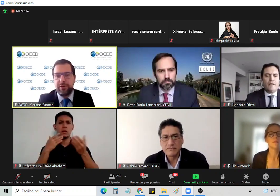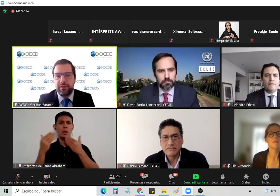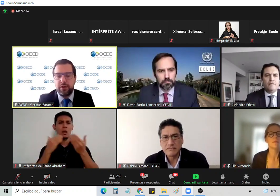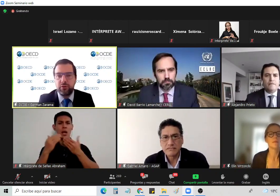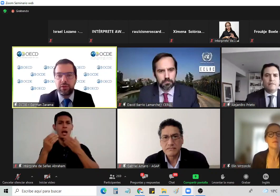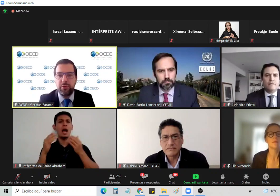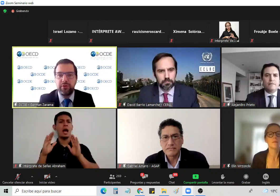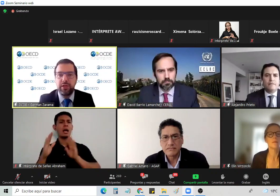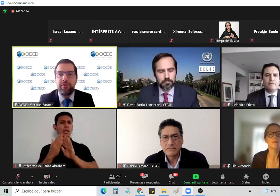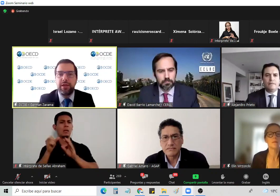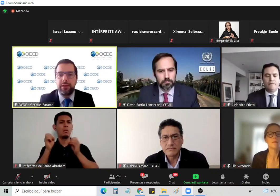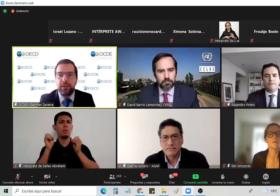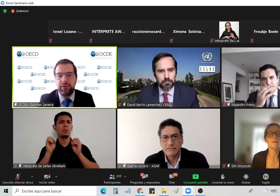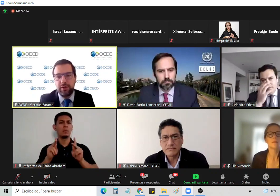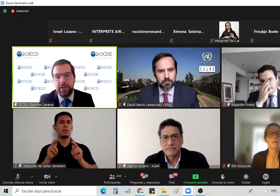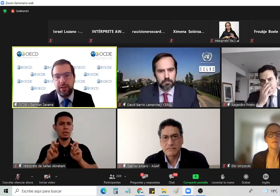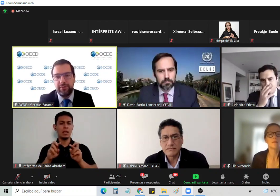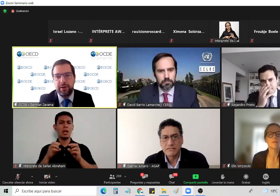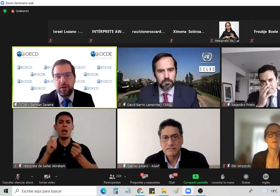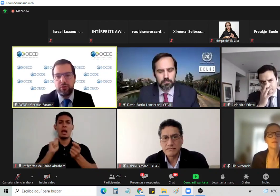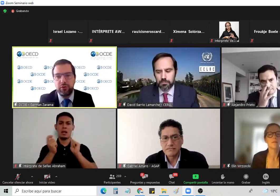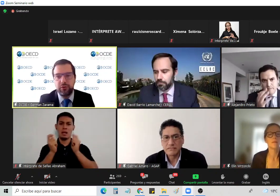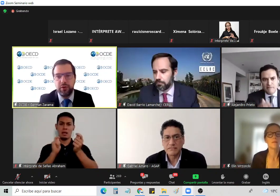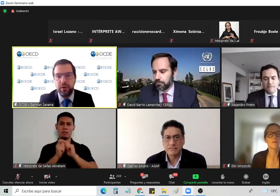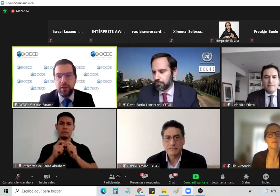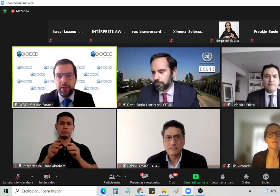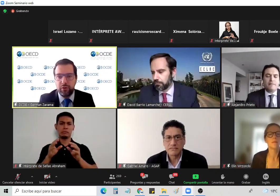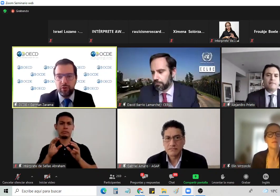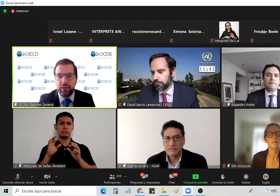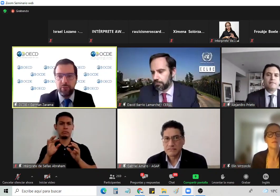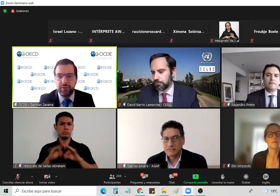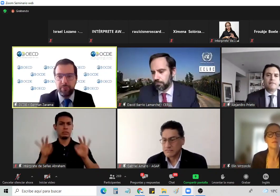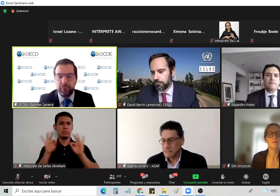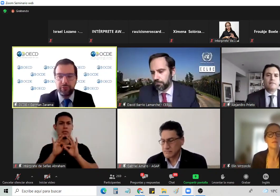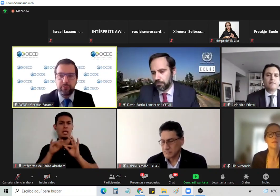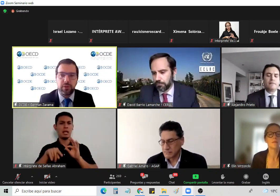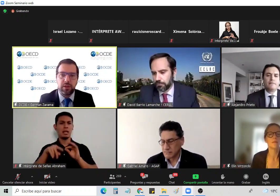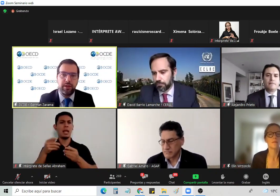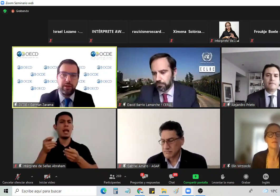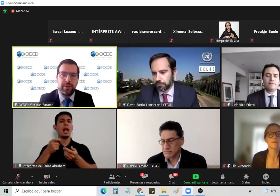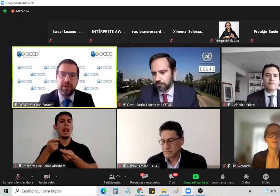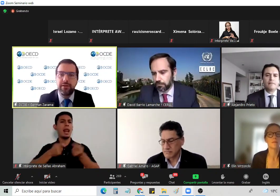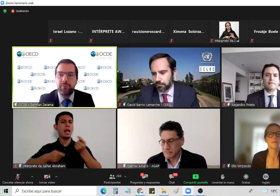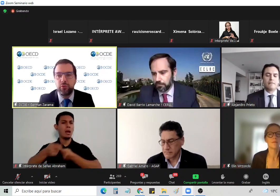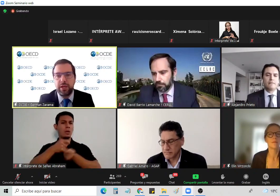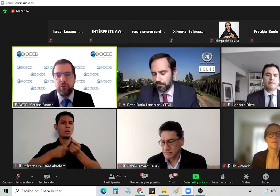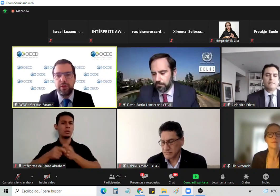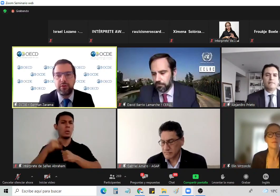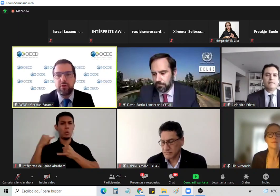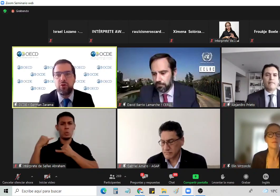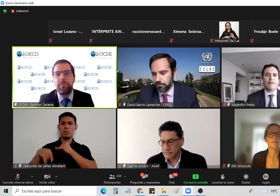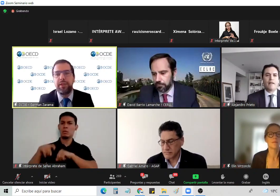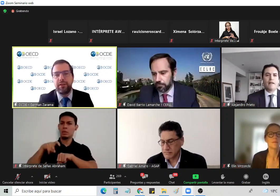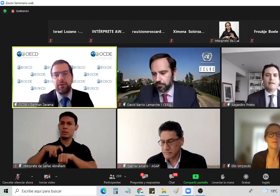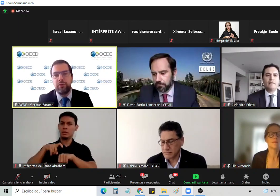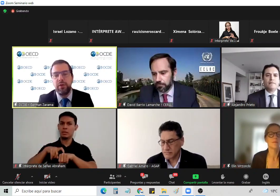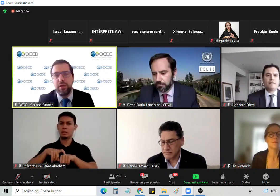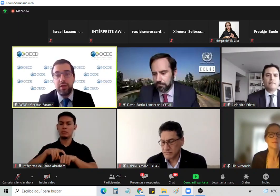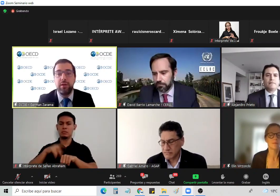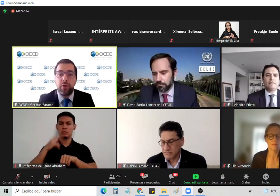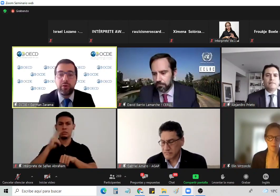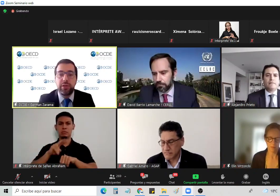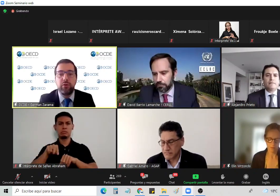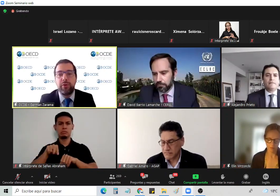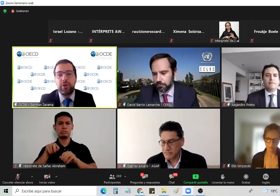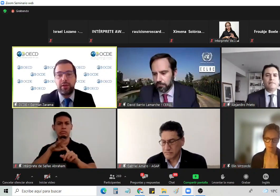and this uh forum spoke about opportunities and significant changes in business in this last few years and what we are